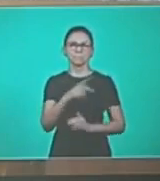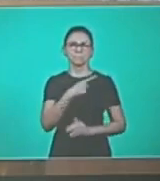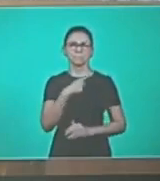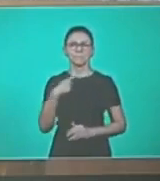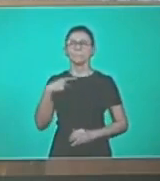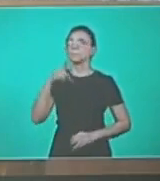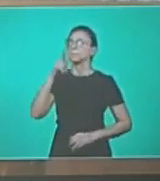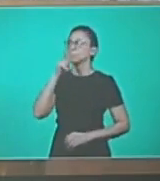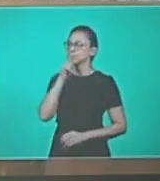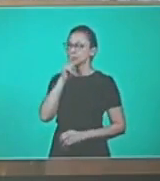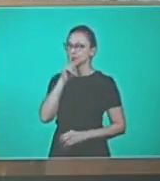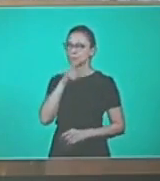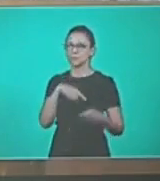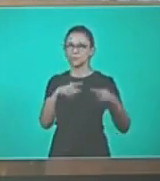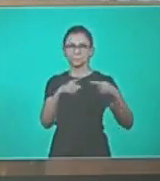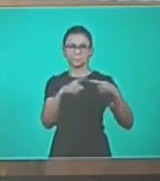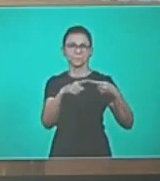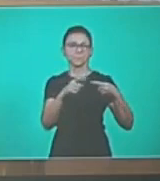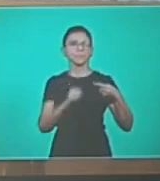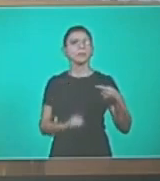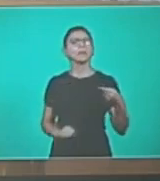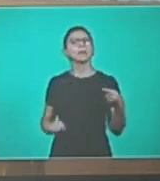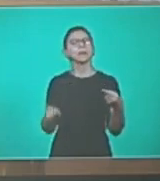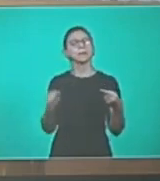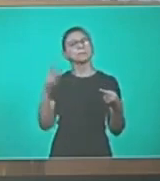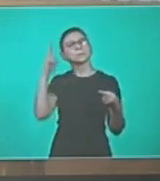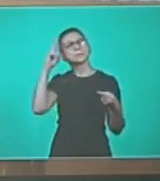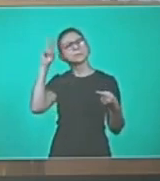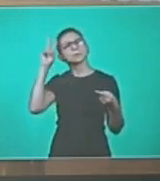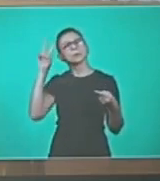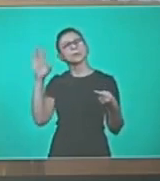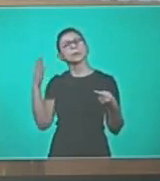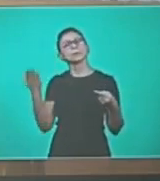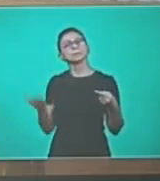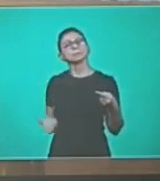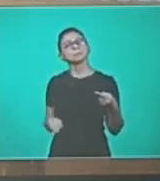Pastor Gilson, now we're going to study the historical.